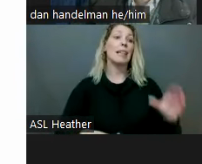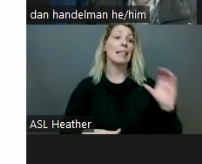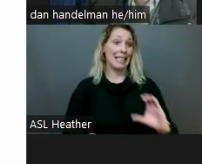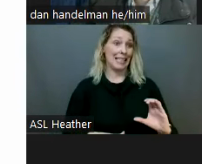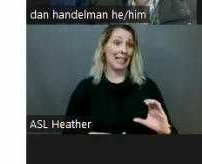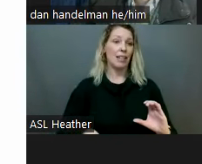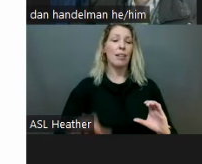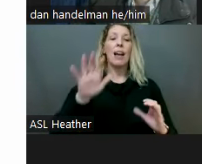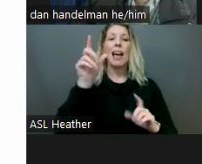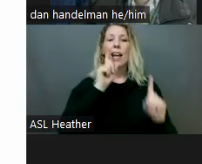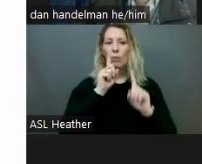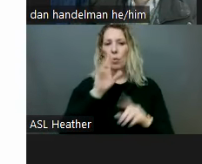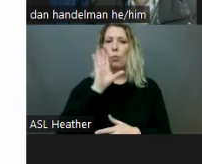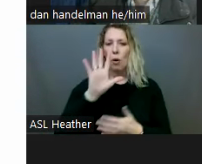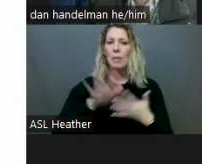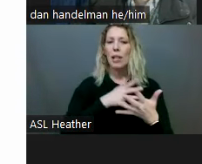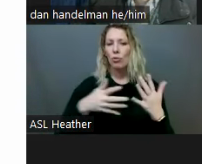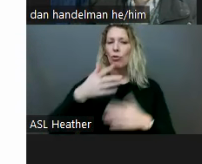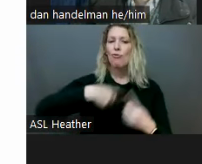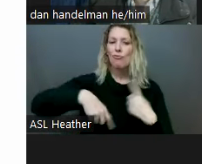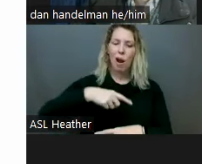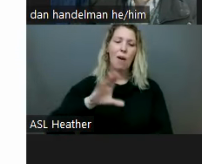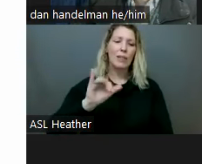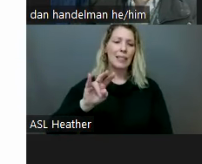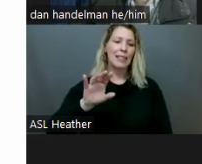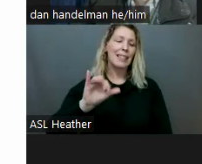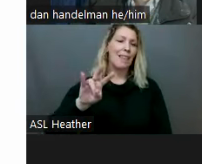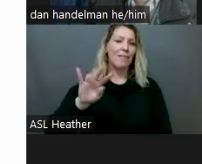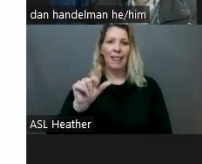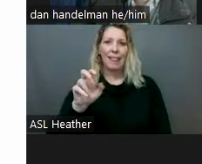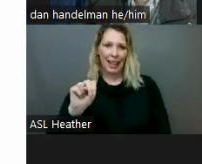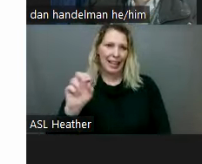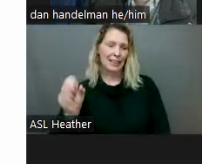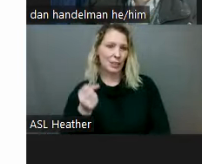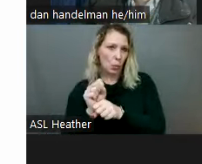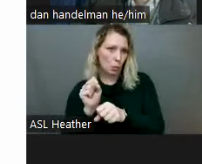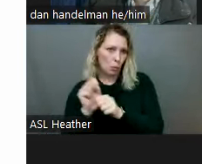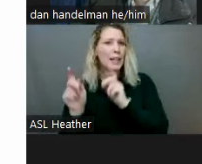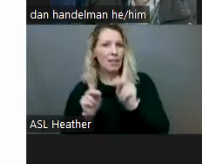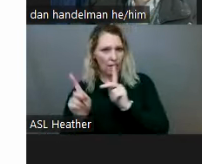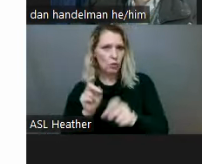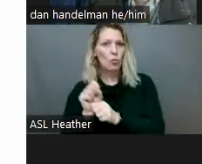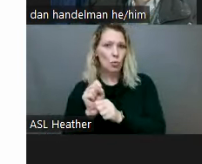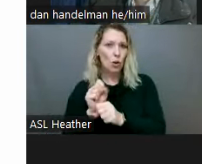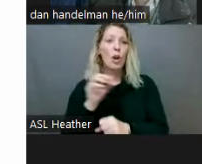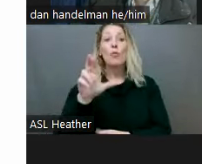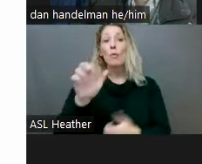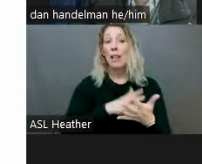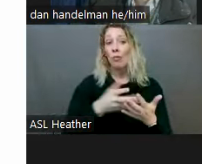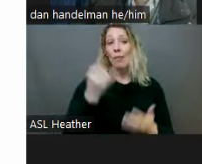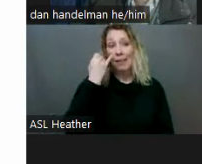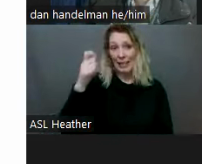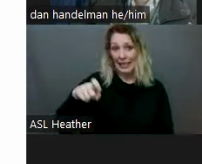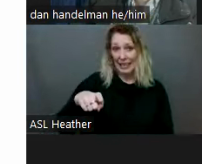be scheduled around civilians' work schedules and can be rescheduled if need be. Roman